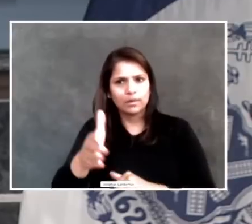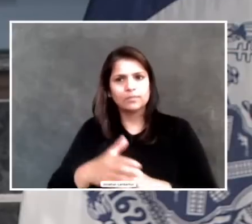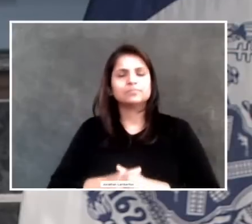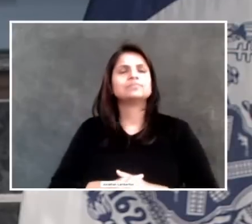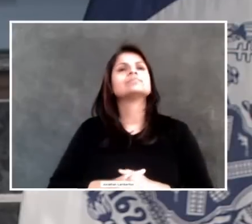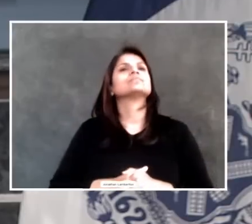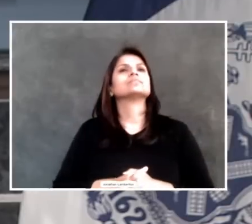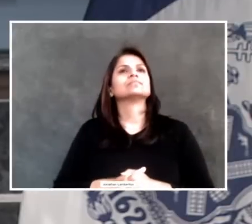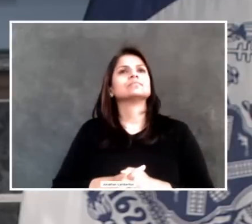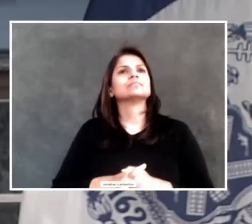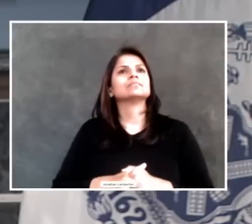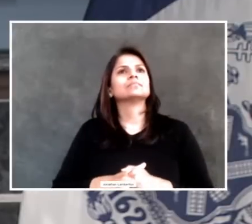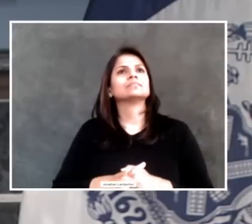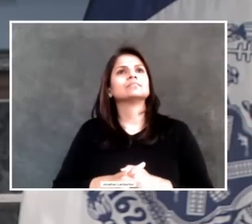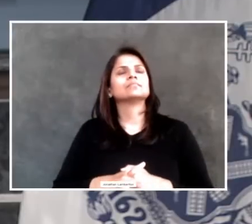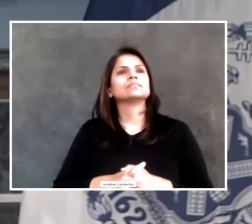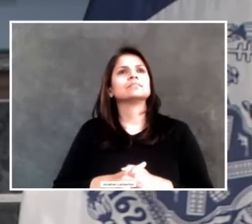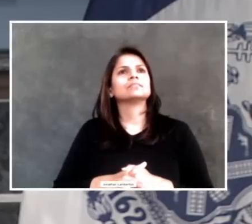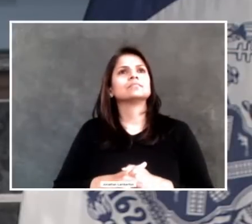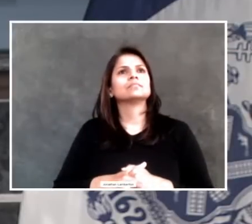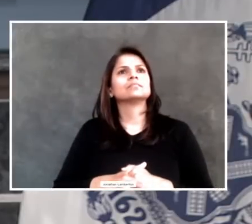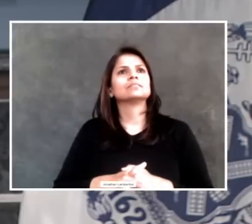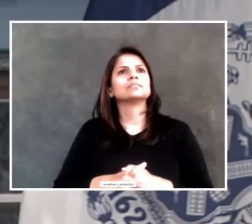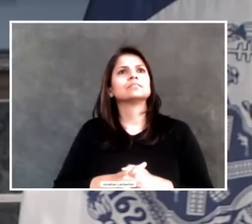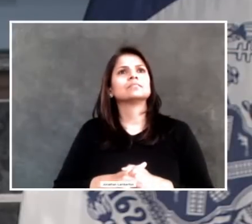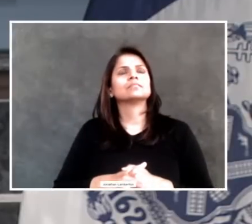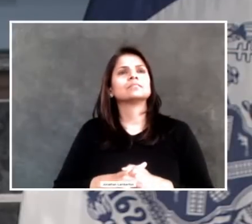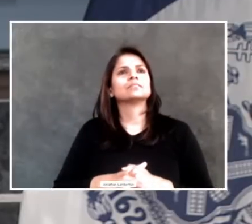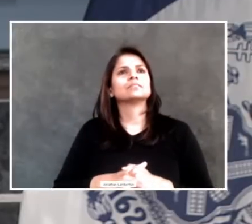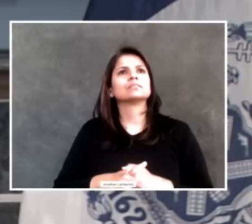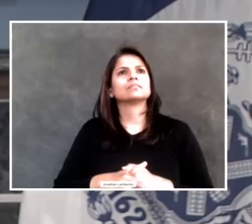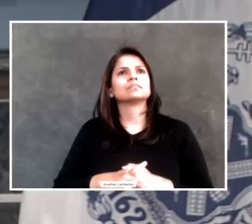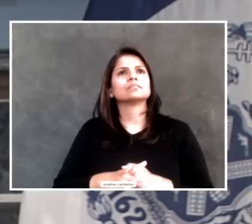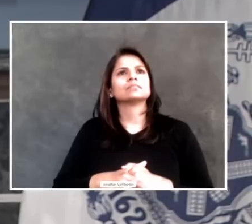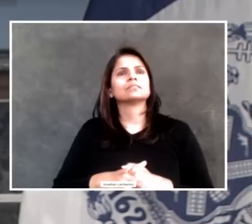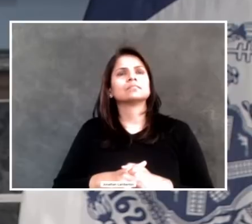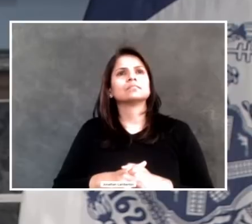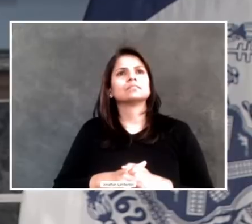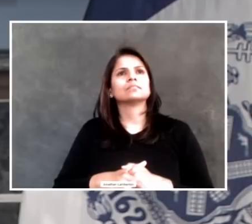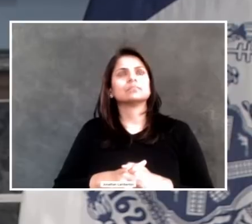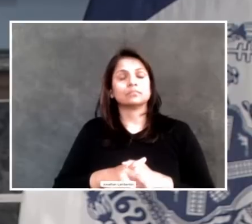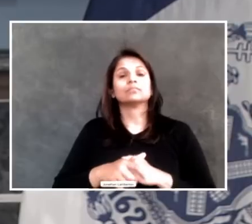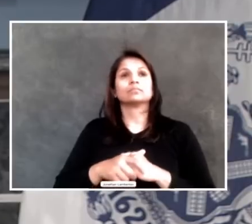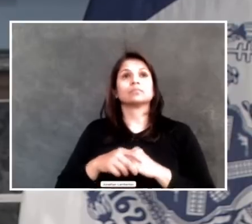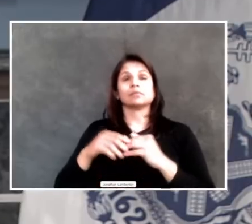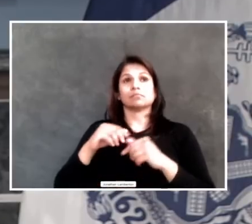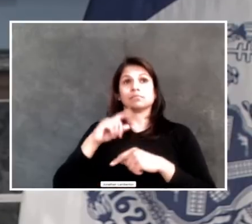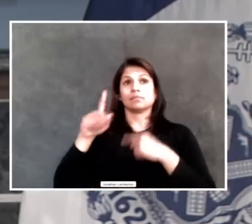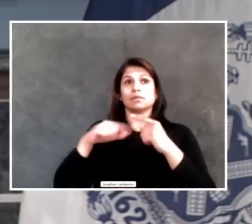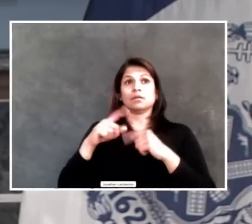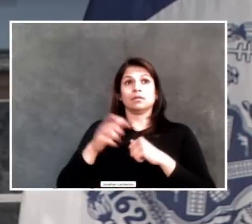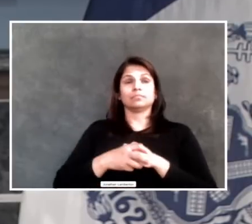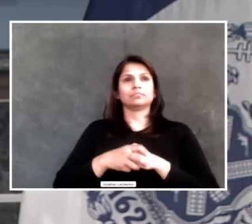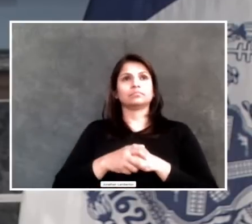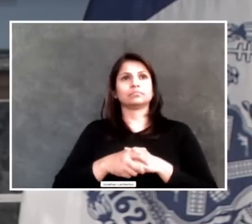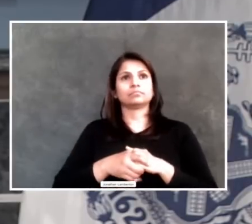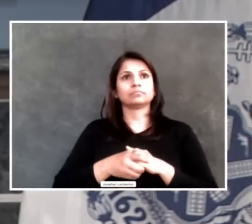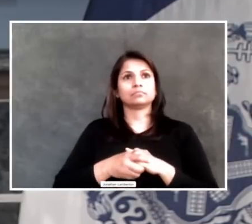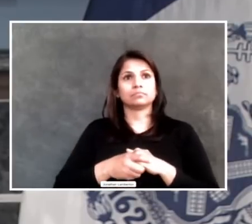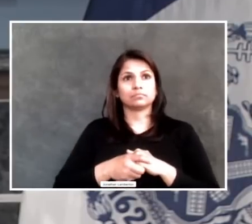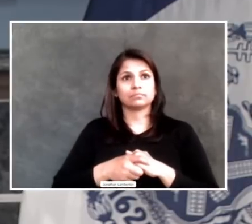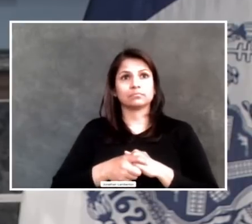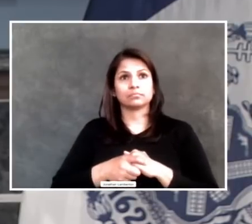as aggressive as we could be with the amount of testing we have now? Because, you know, I've heard you and your administration repeatedly